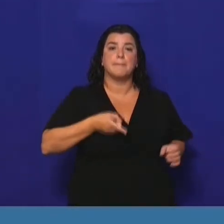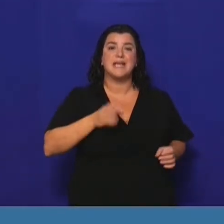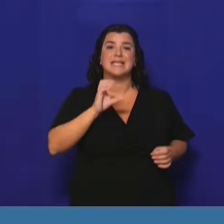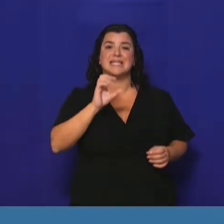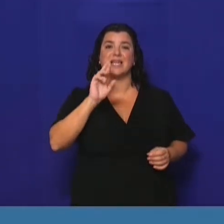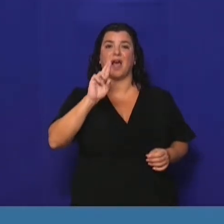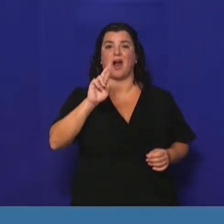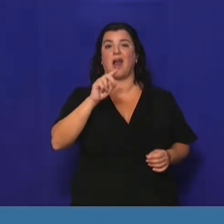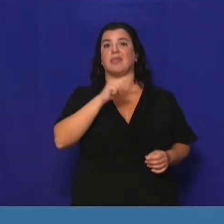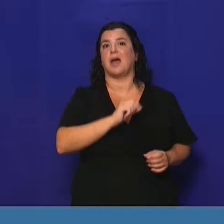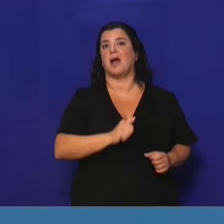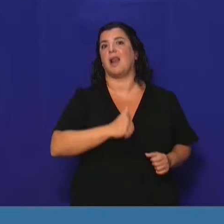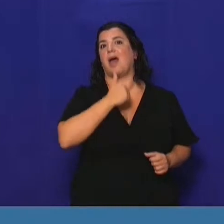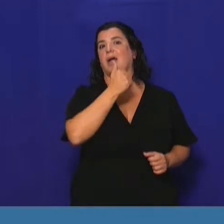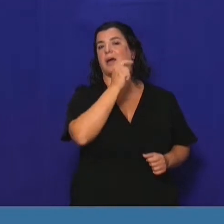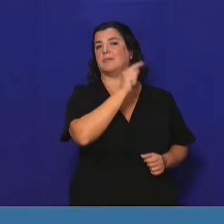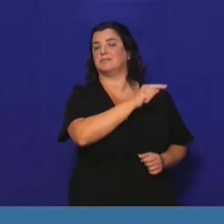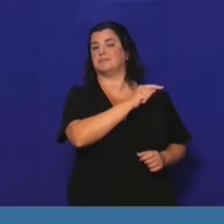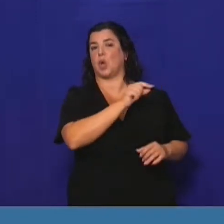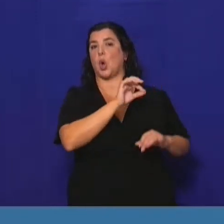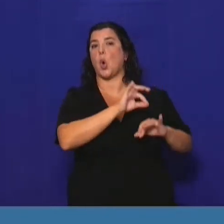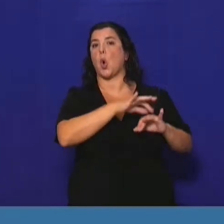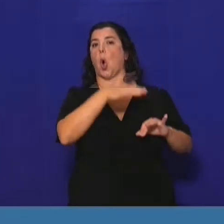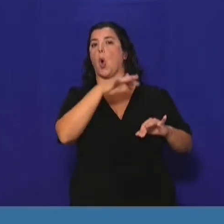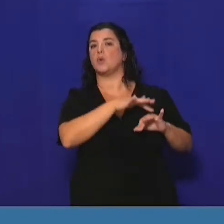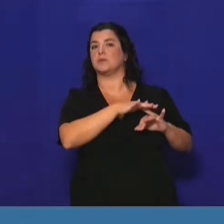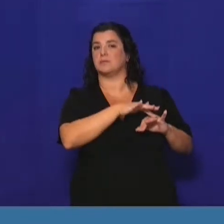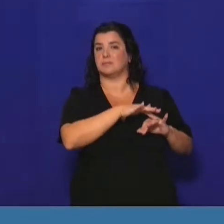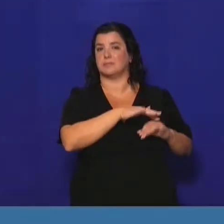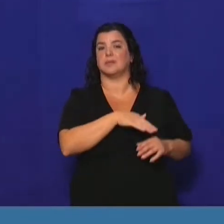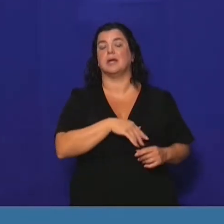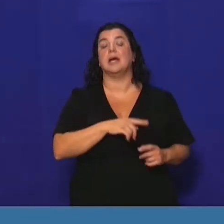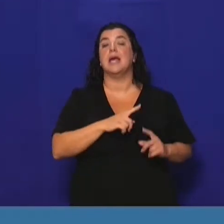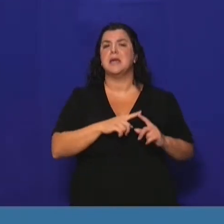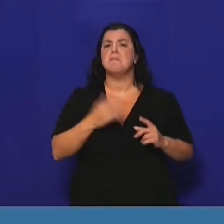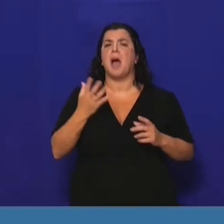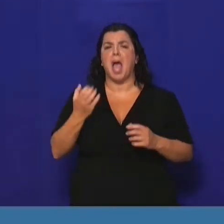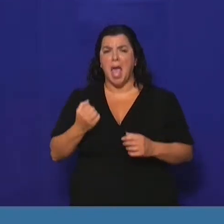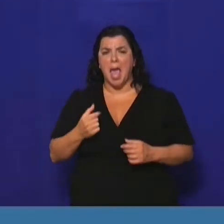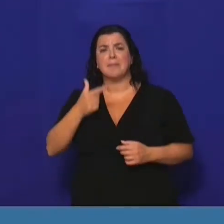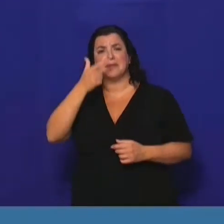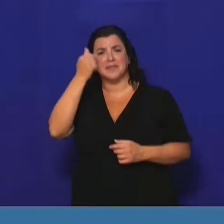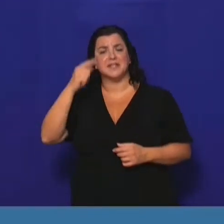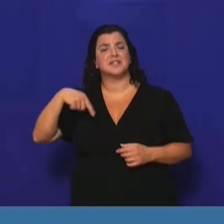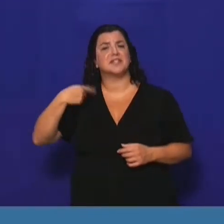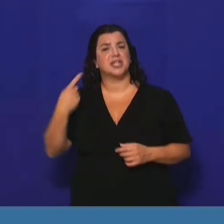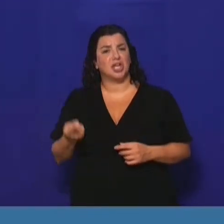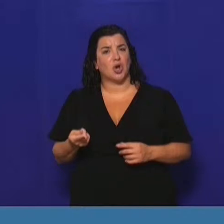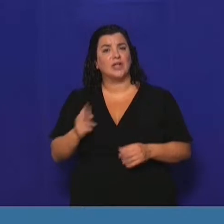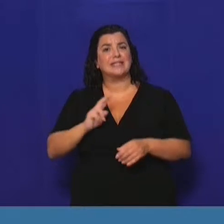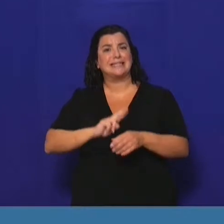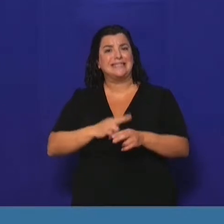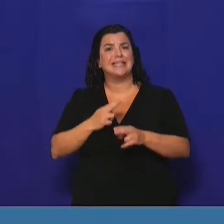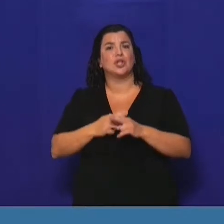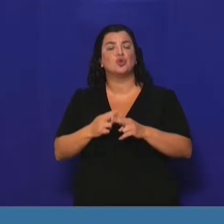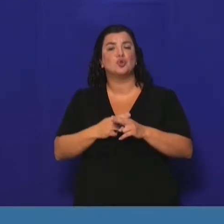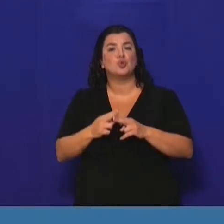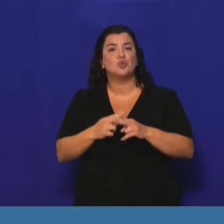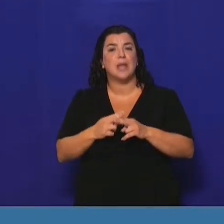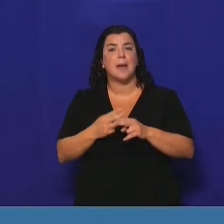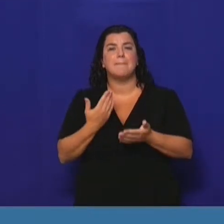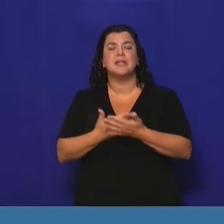huwa l-gold standard diagnostic test. Però jeżistu diversi tipi ta' testijiet oħrajn li tista' tużhom ukoll għal